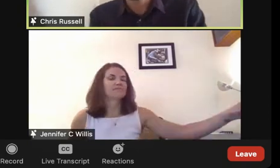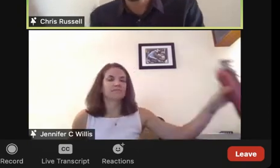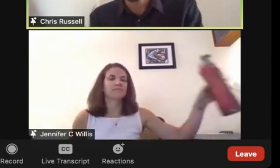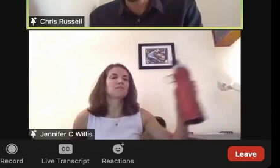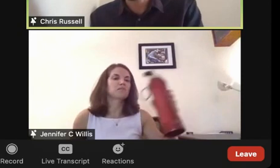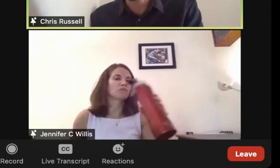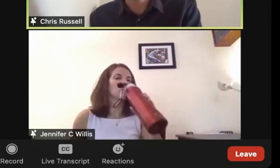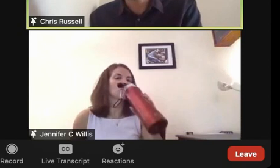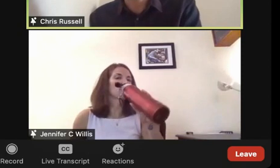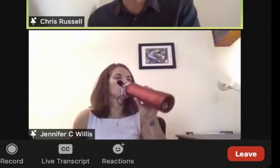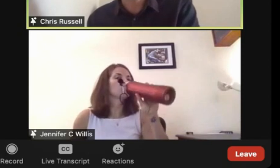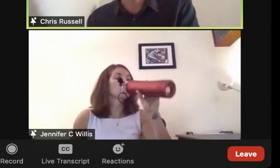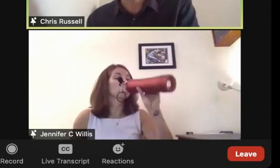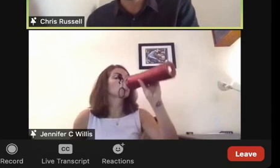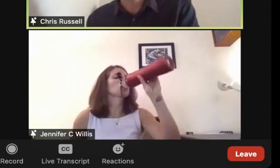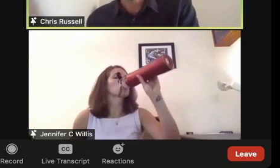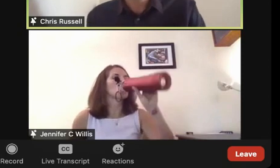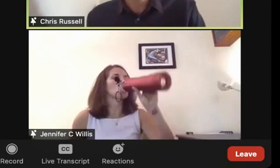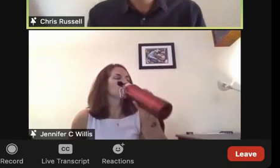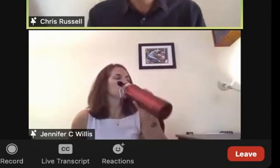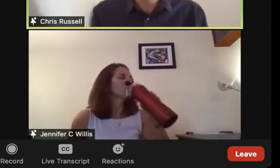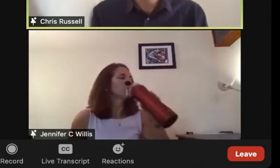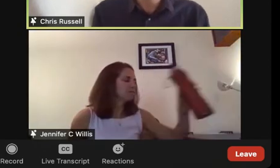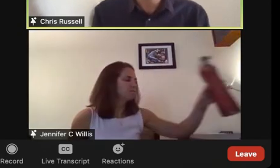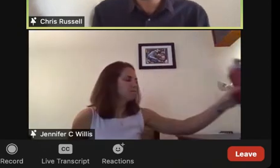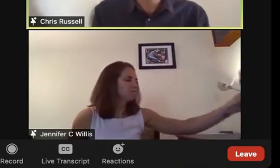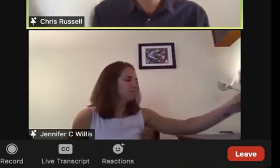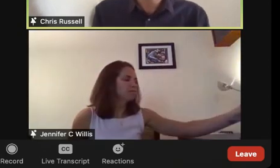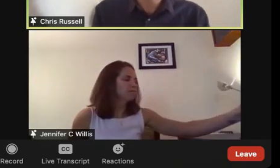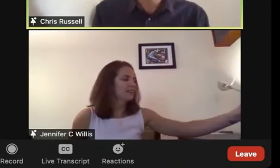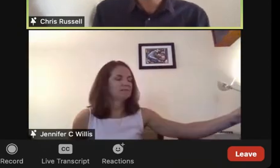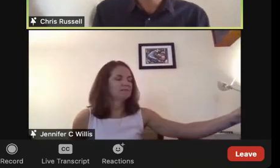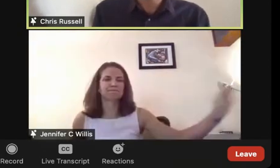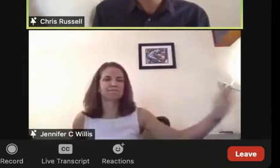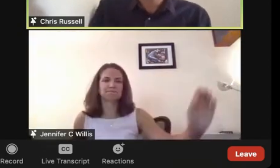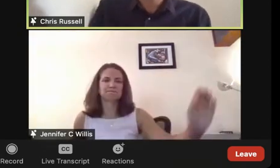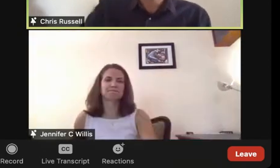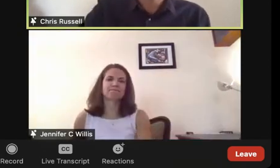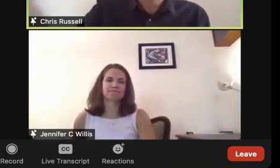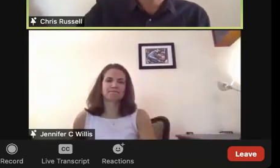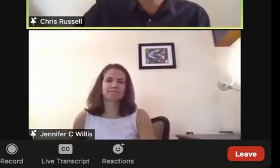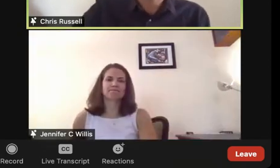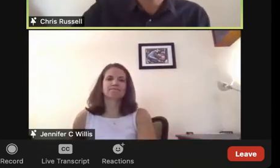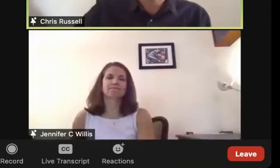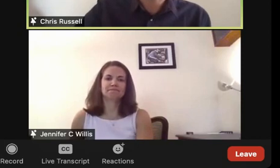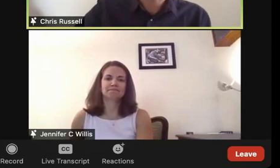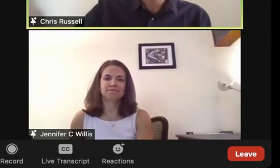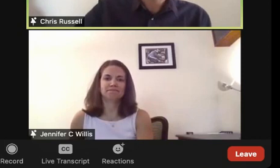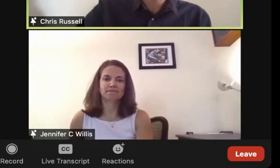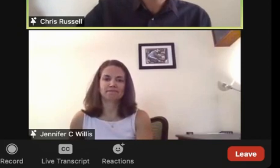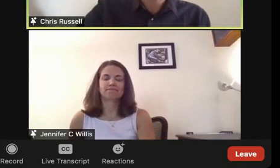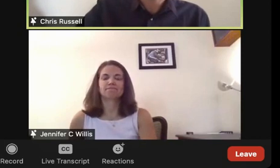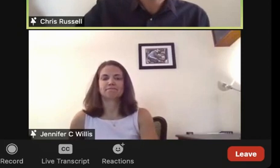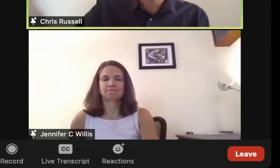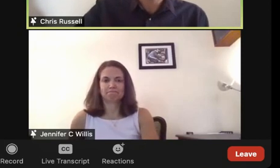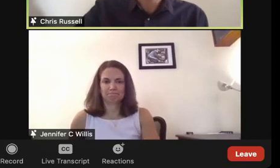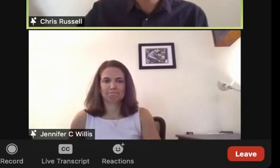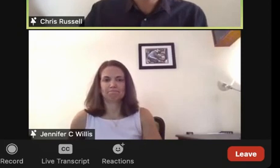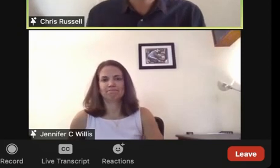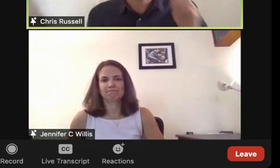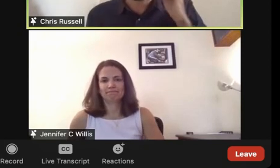an augmentative and alternative form, or is it really just a language as an alternative to speech?